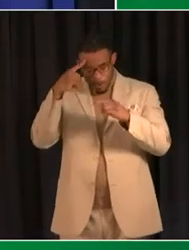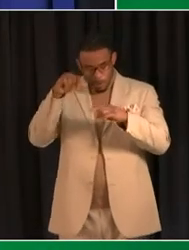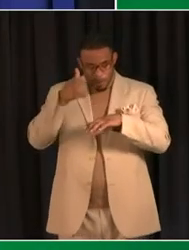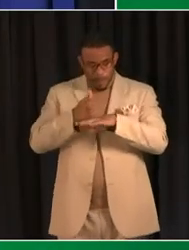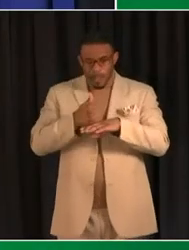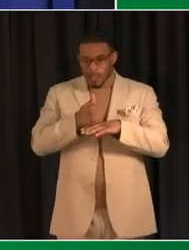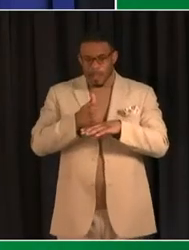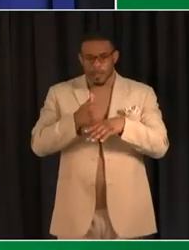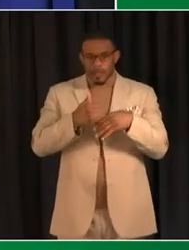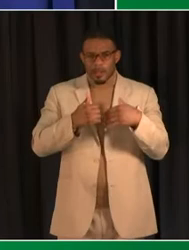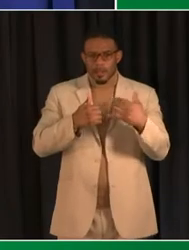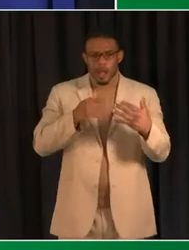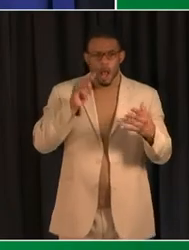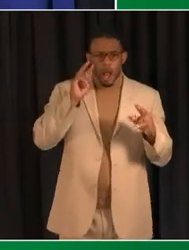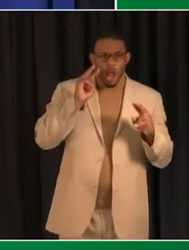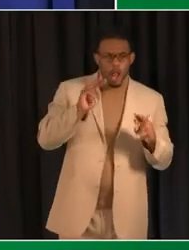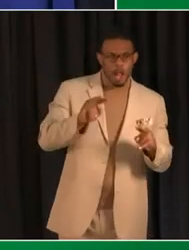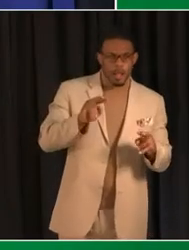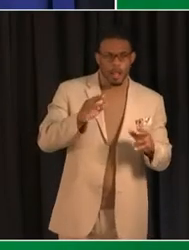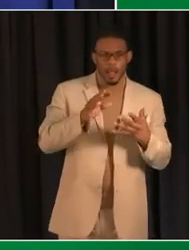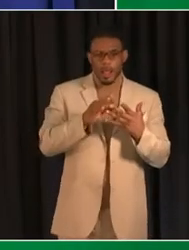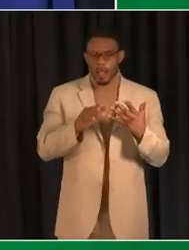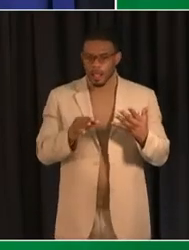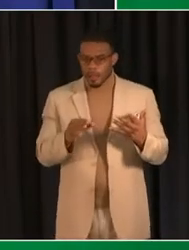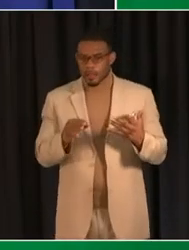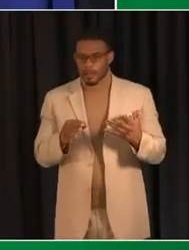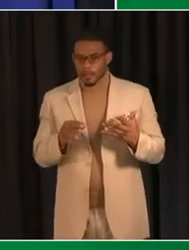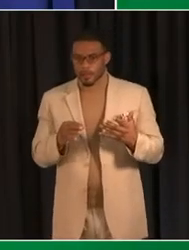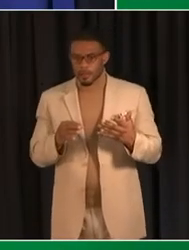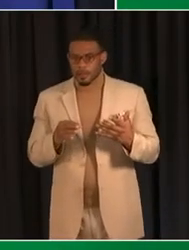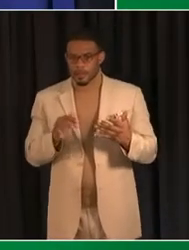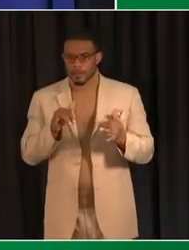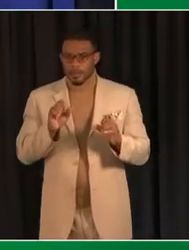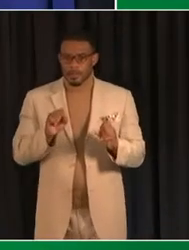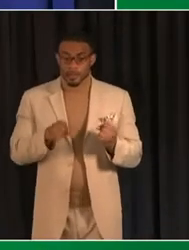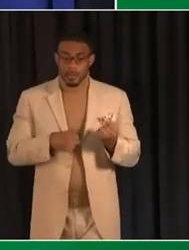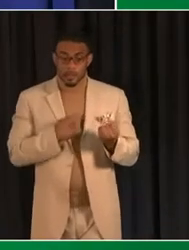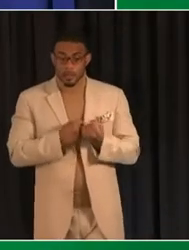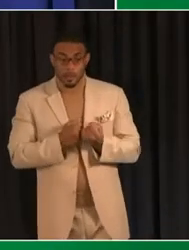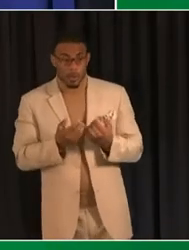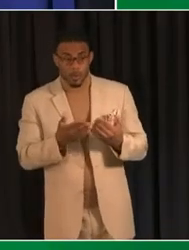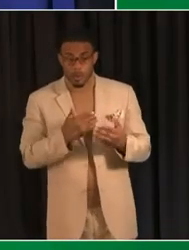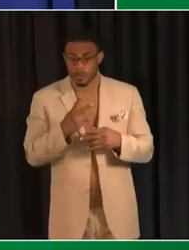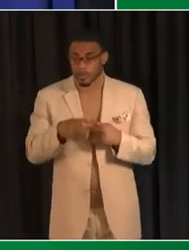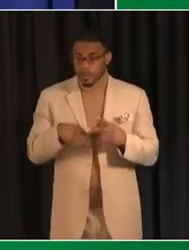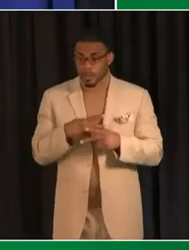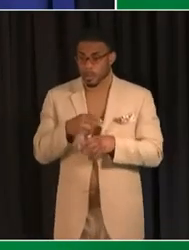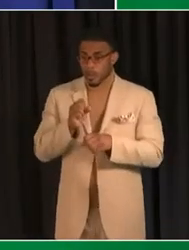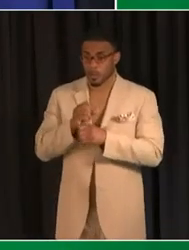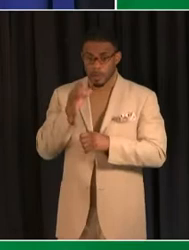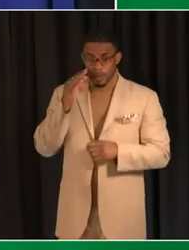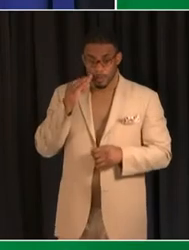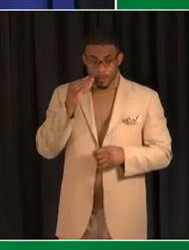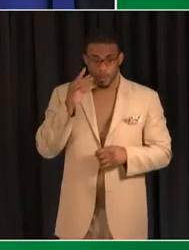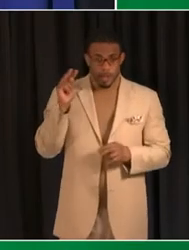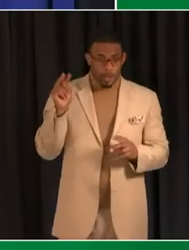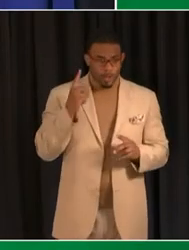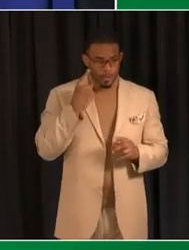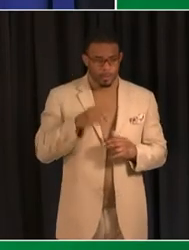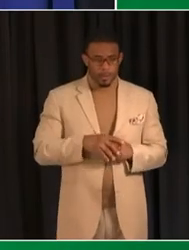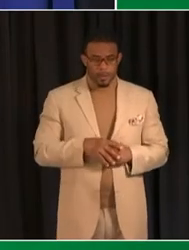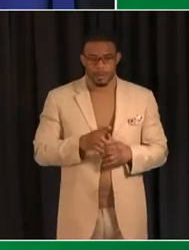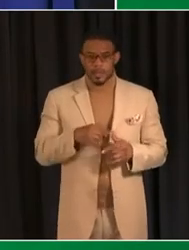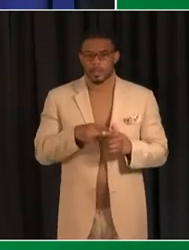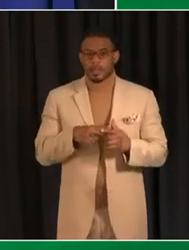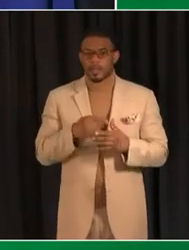brains on in looking at options that can support whatever type of work experience that they're